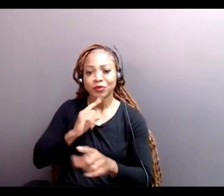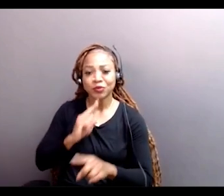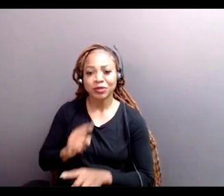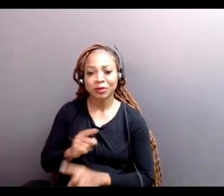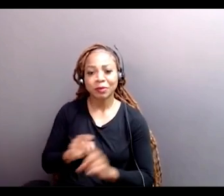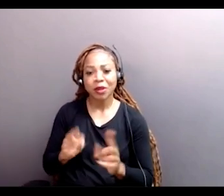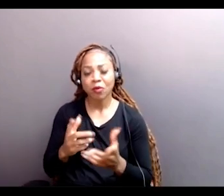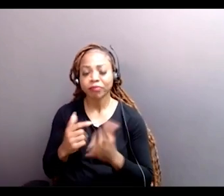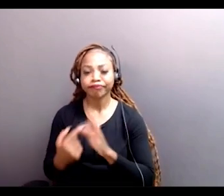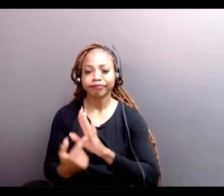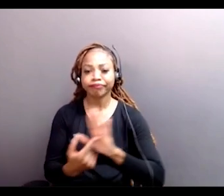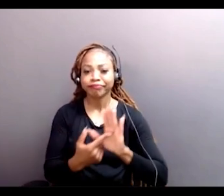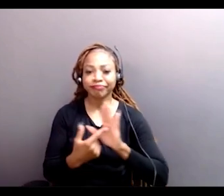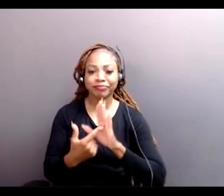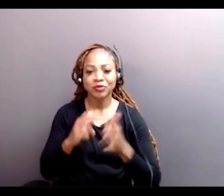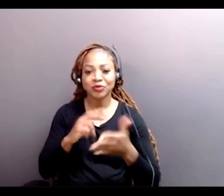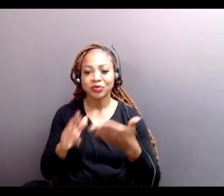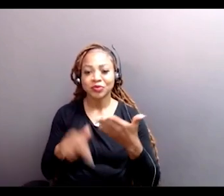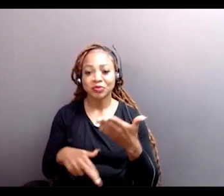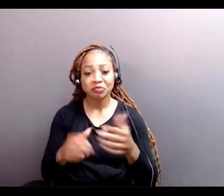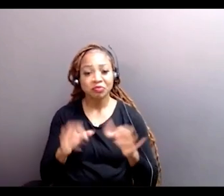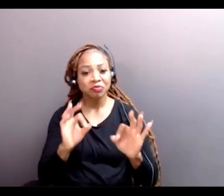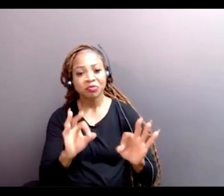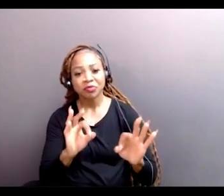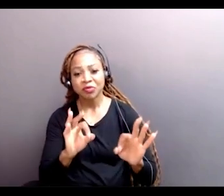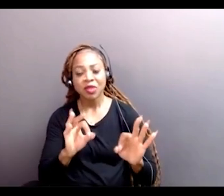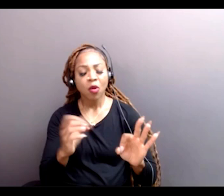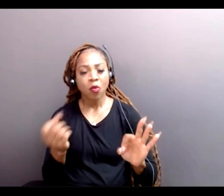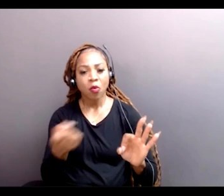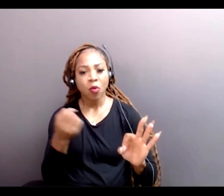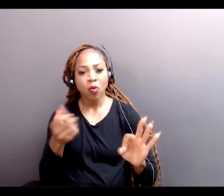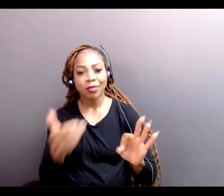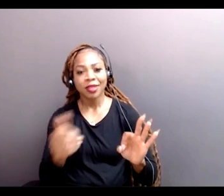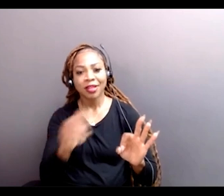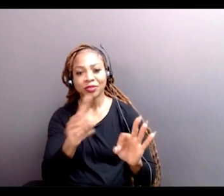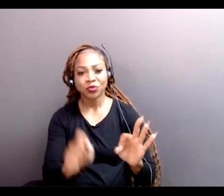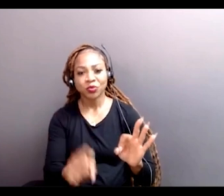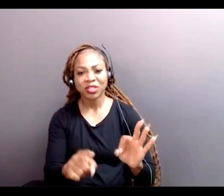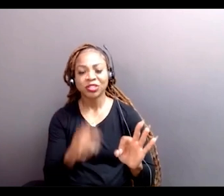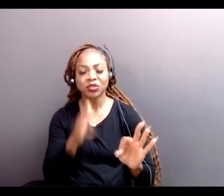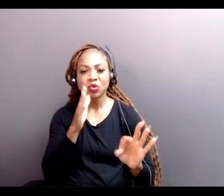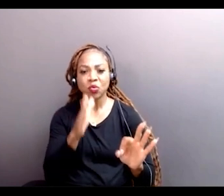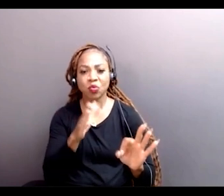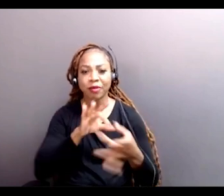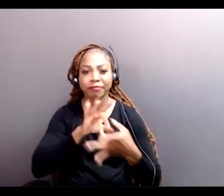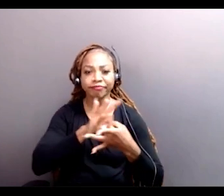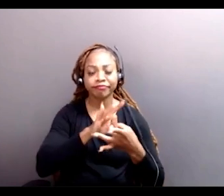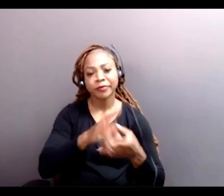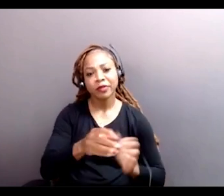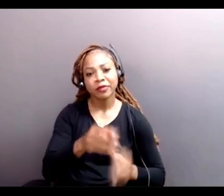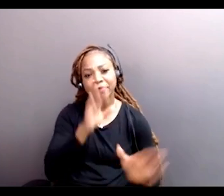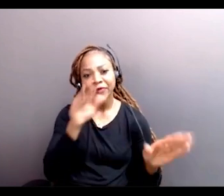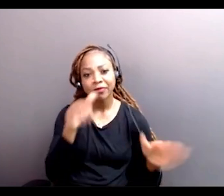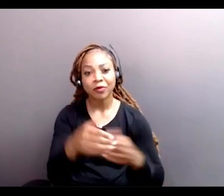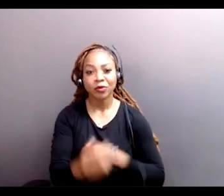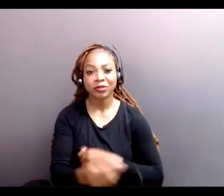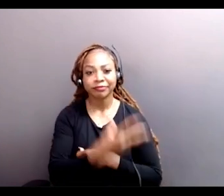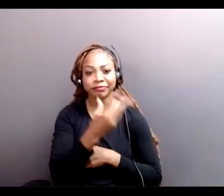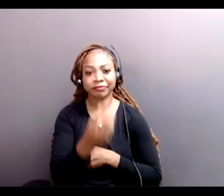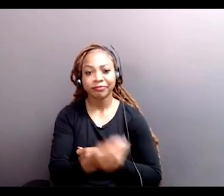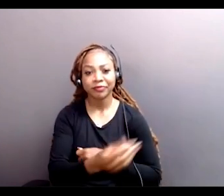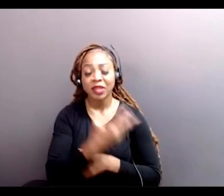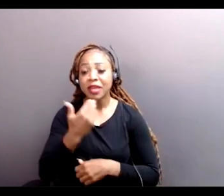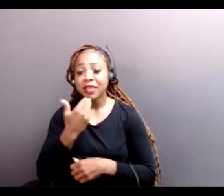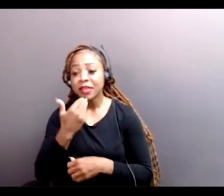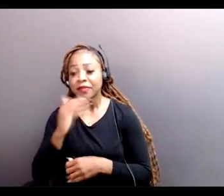sure we're sharing the results. That's great. We're not going to do the next question. We are going to move on with the slides, but thank you so much. And thank you for putting those